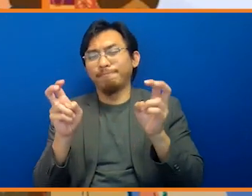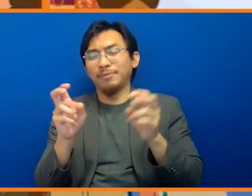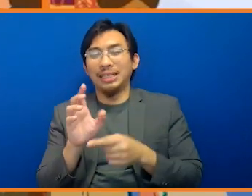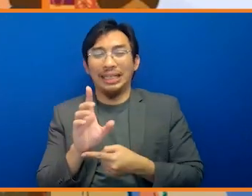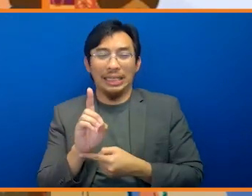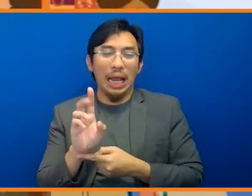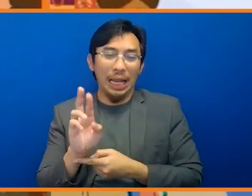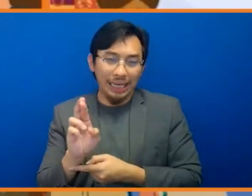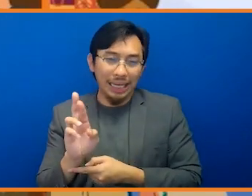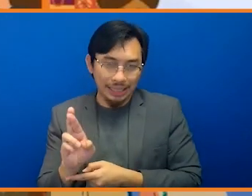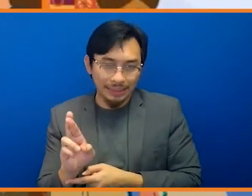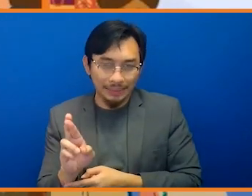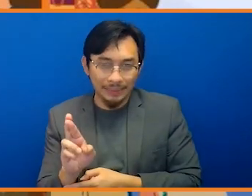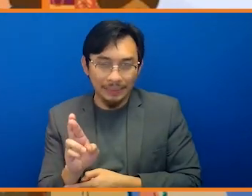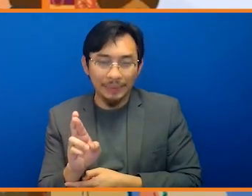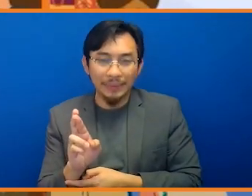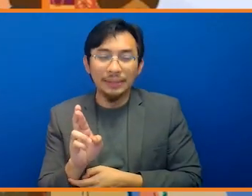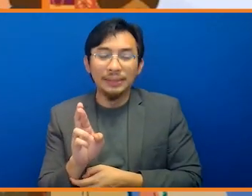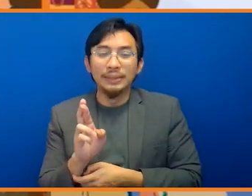terms of DRR.